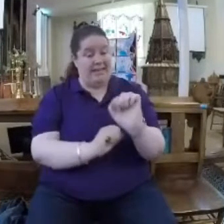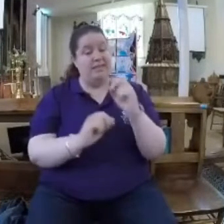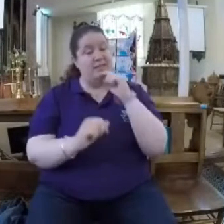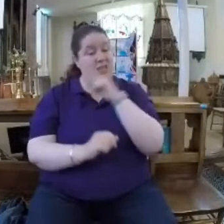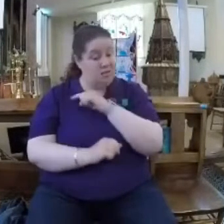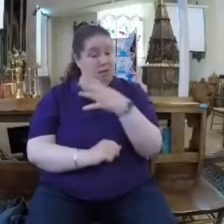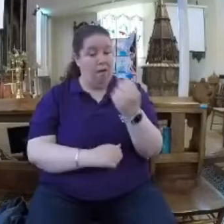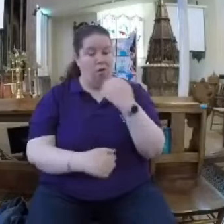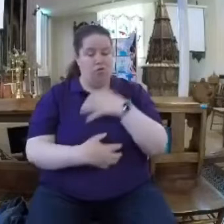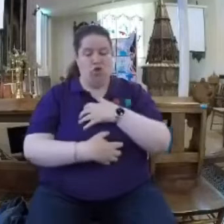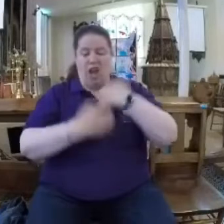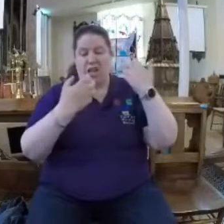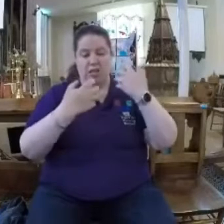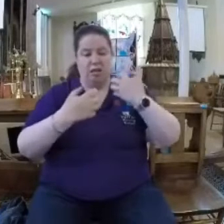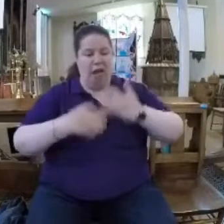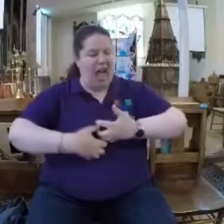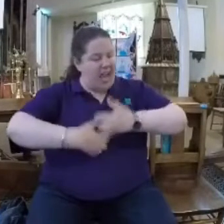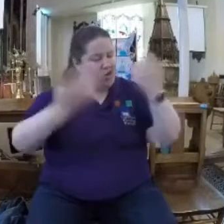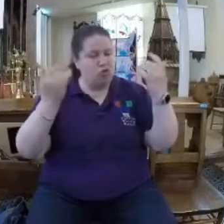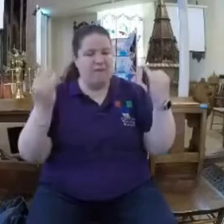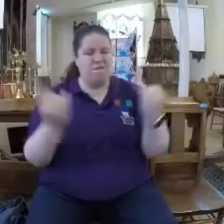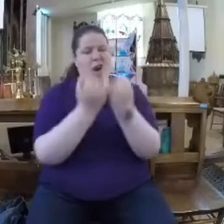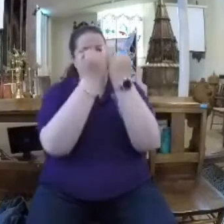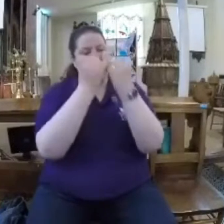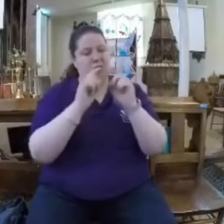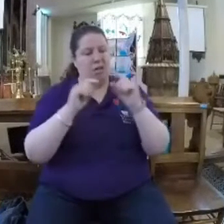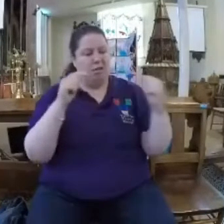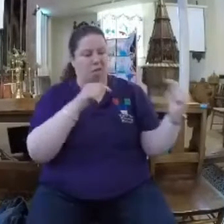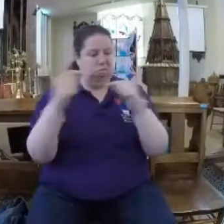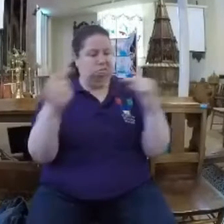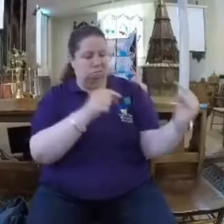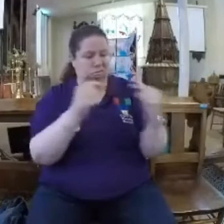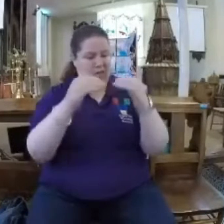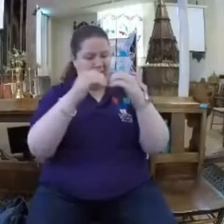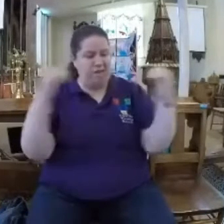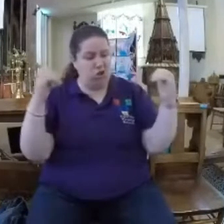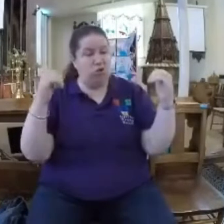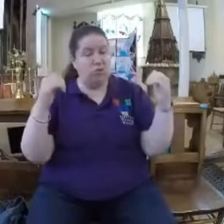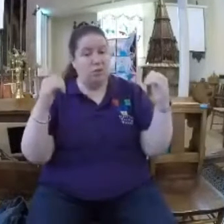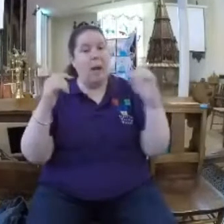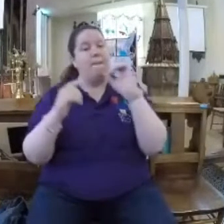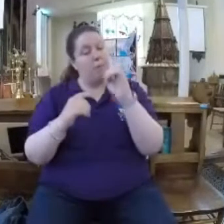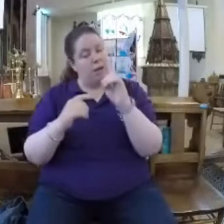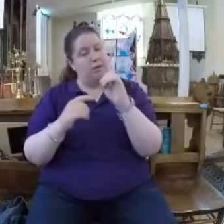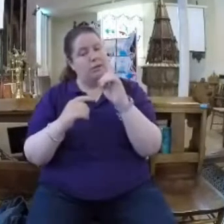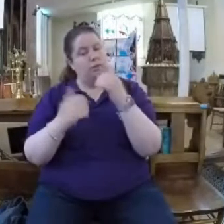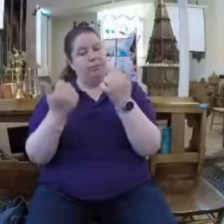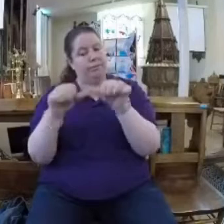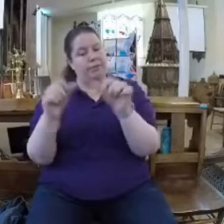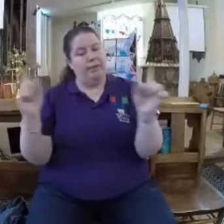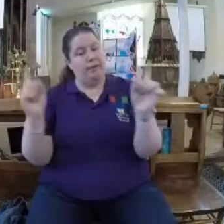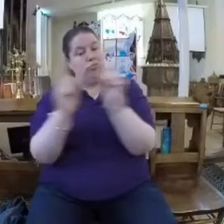is violence, there is division. But when they're reunited, there is love and